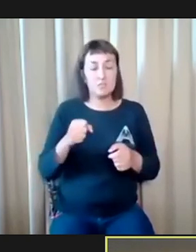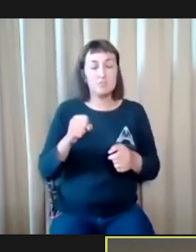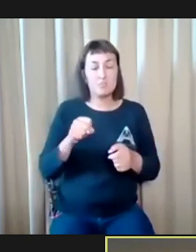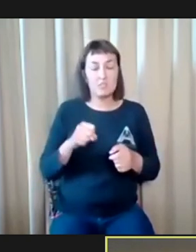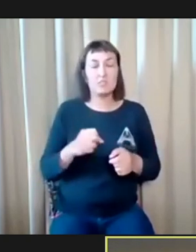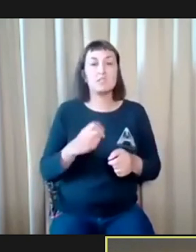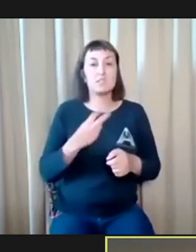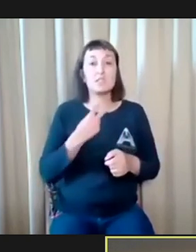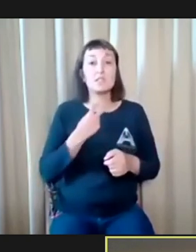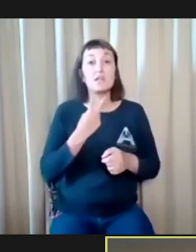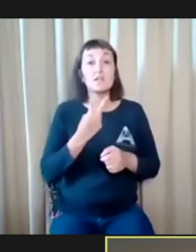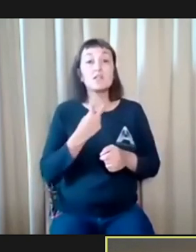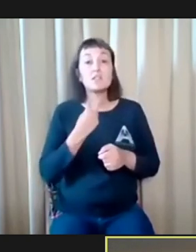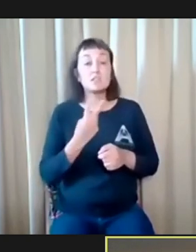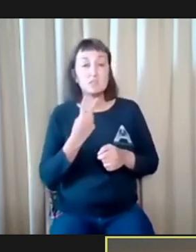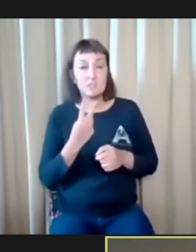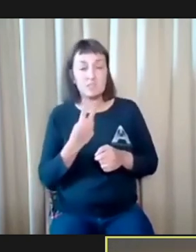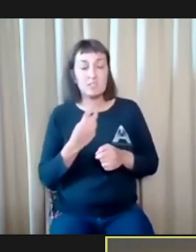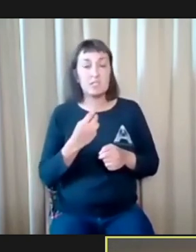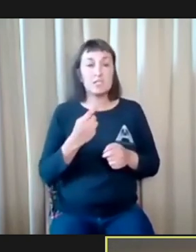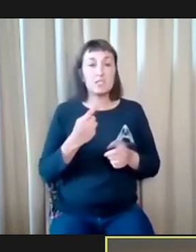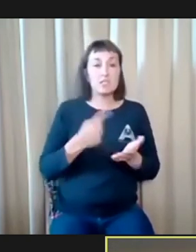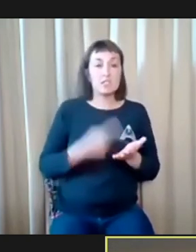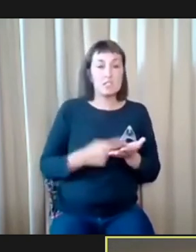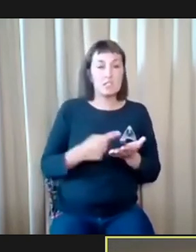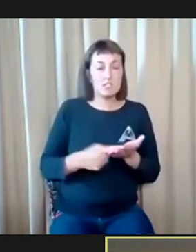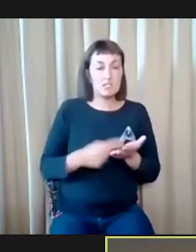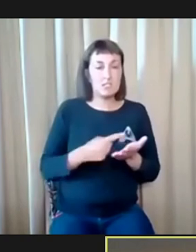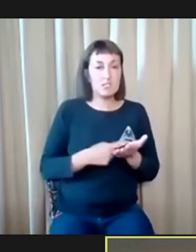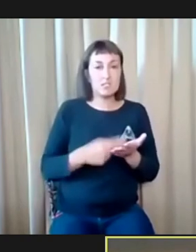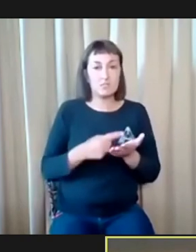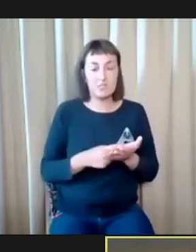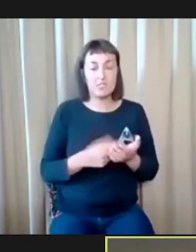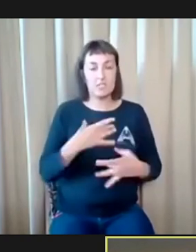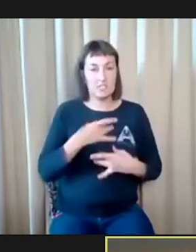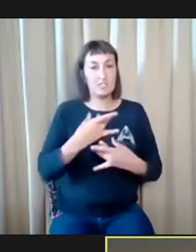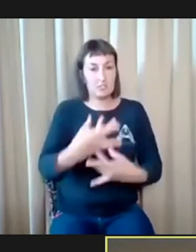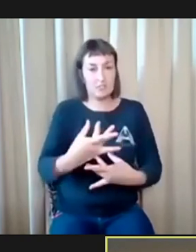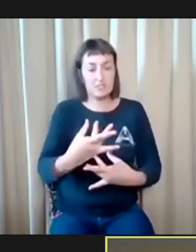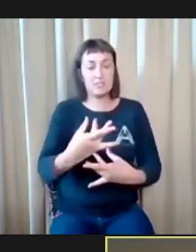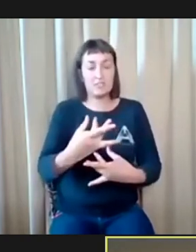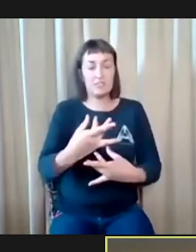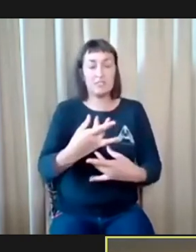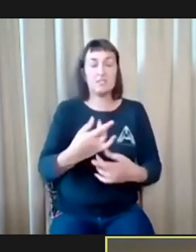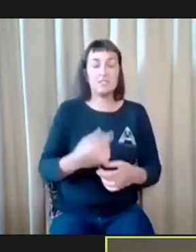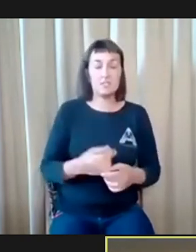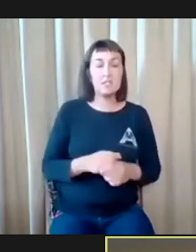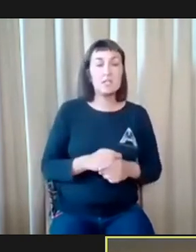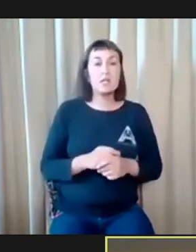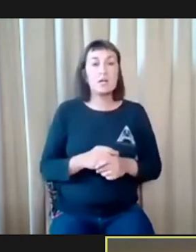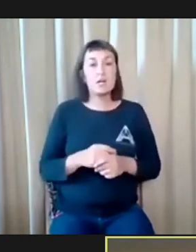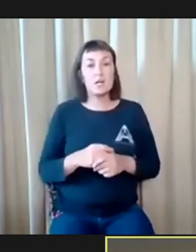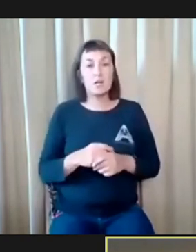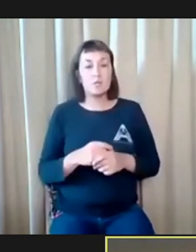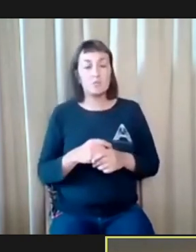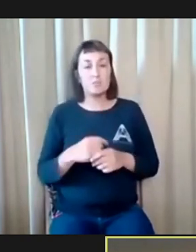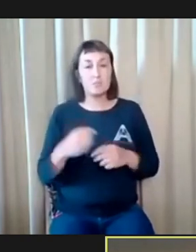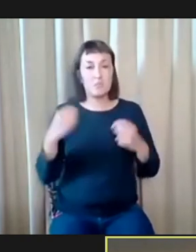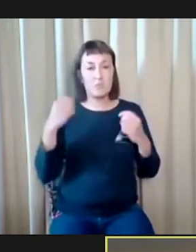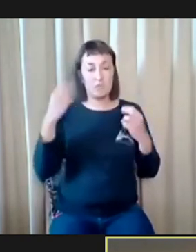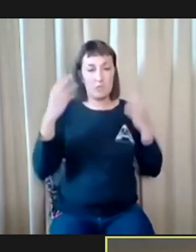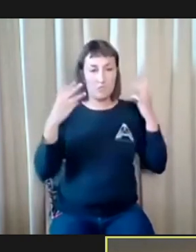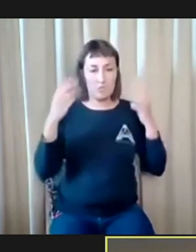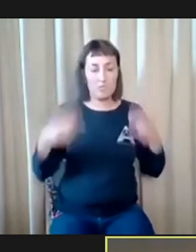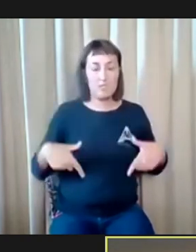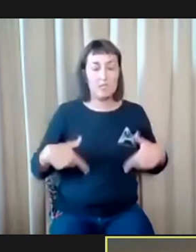remarkable debate to watch most recently in the Washington Fish and Wildlife Commission, where several commissioners spoke up